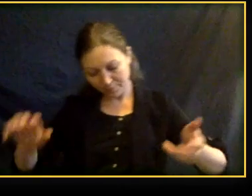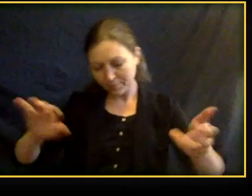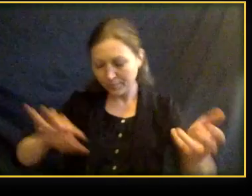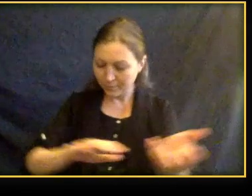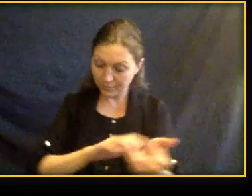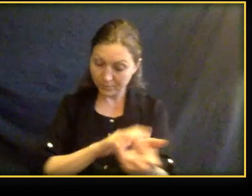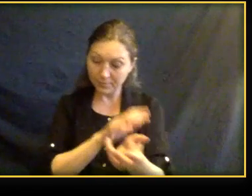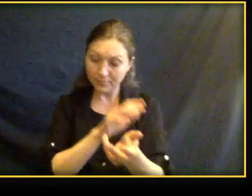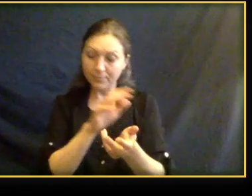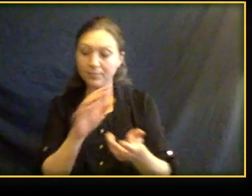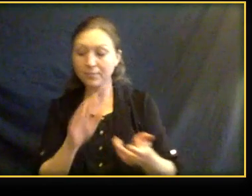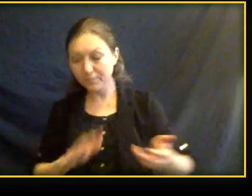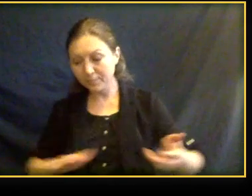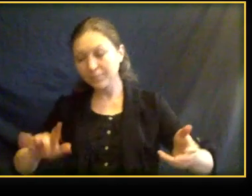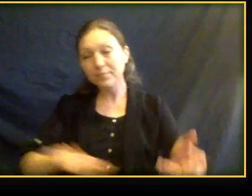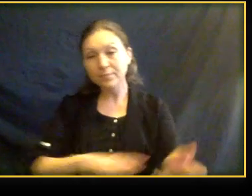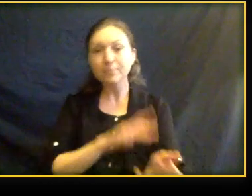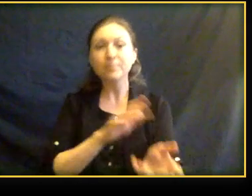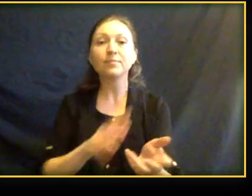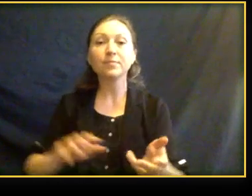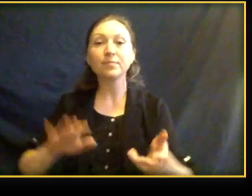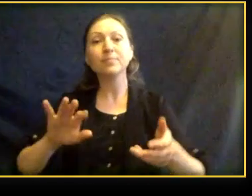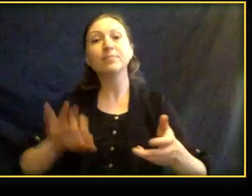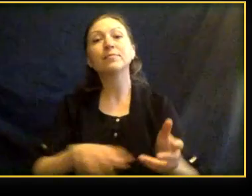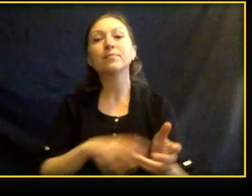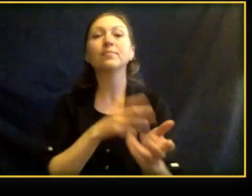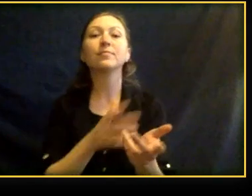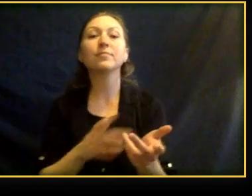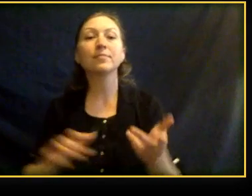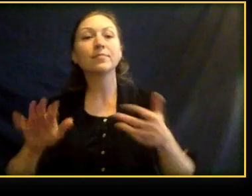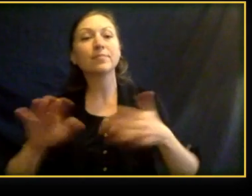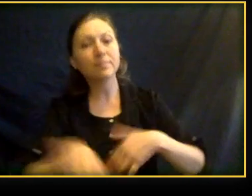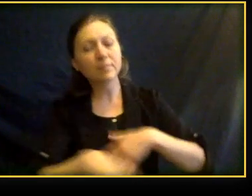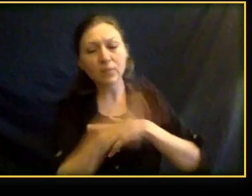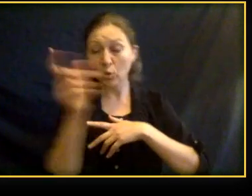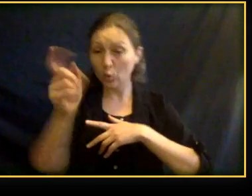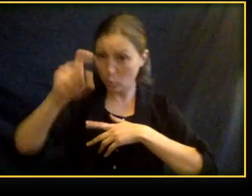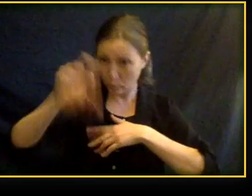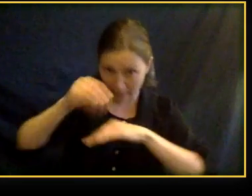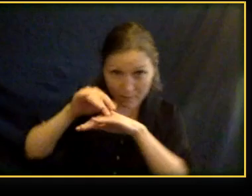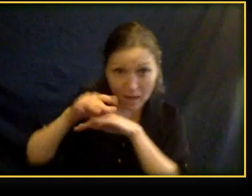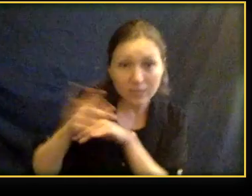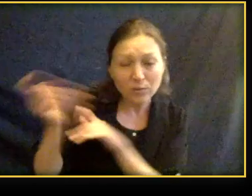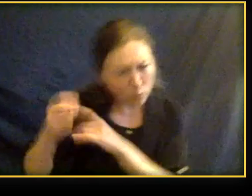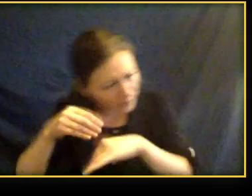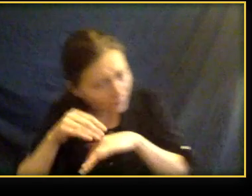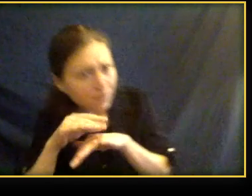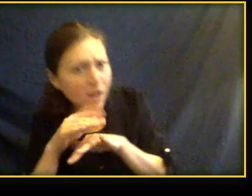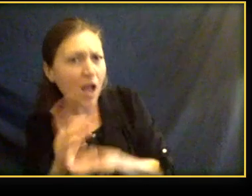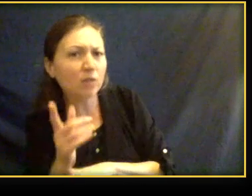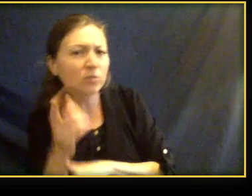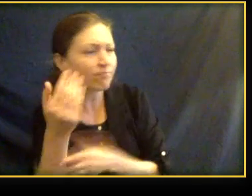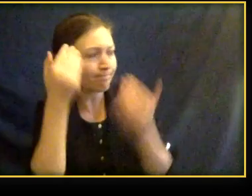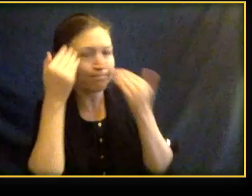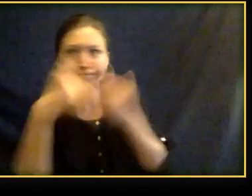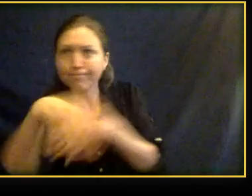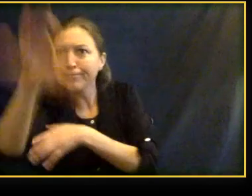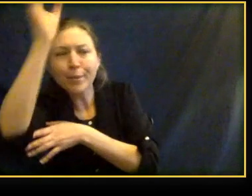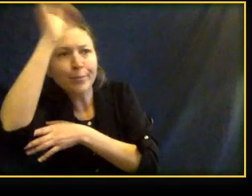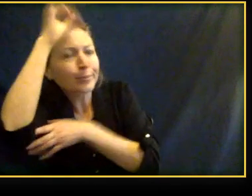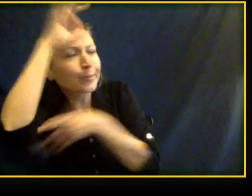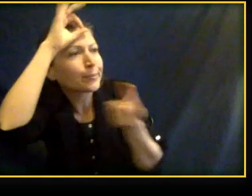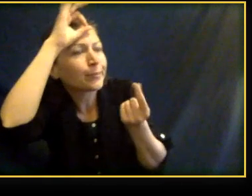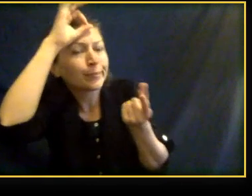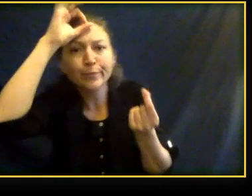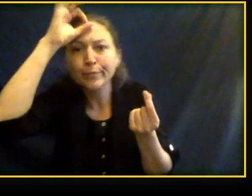Need advice, You have no clue what you're doing.